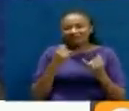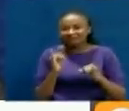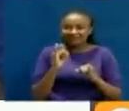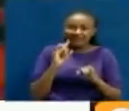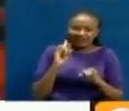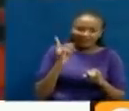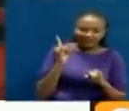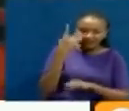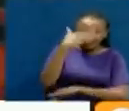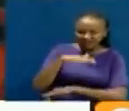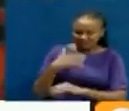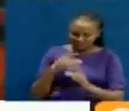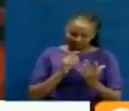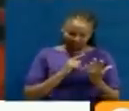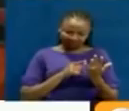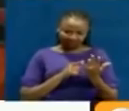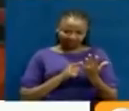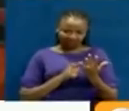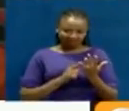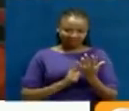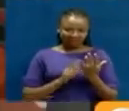kwanza, naangalia,